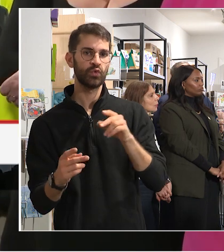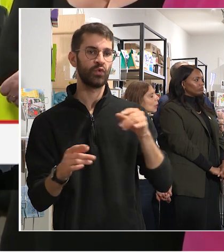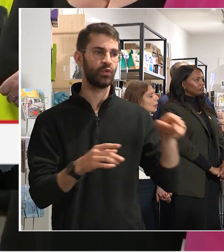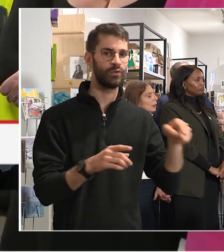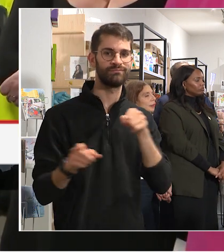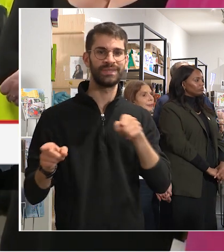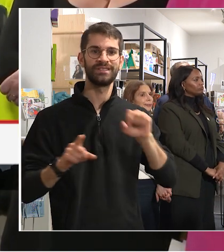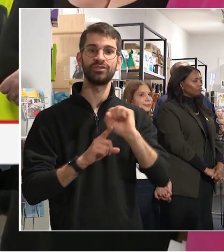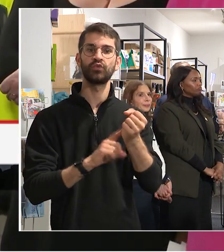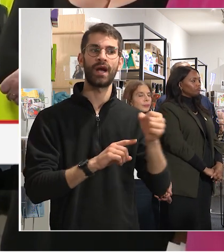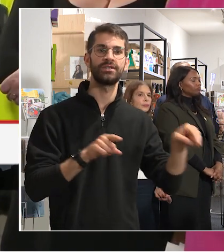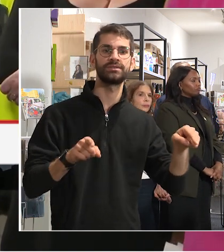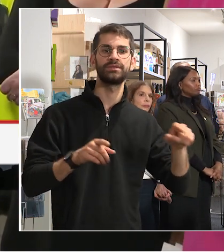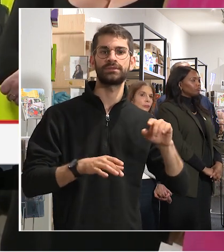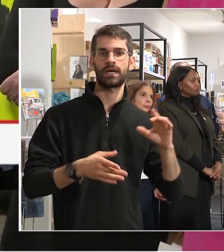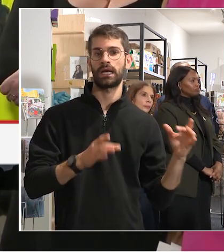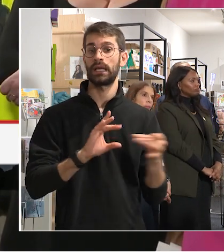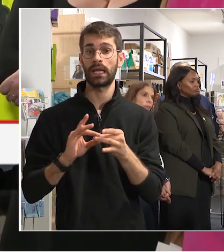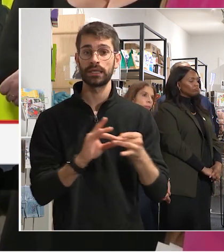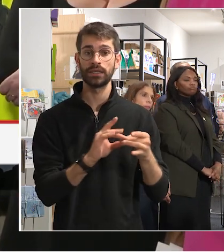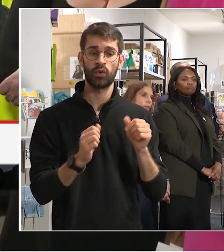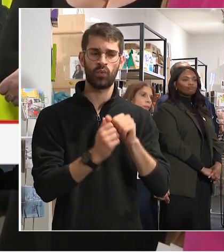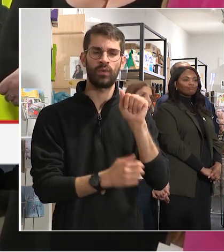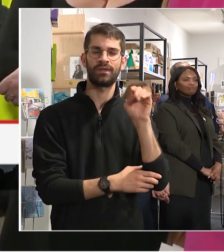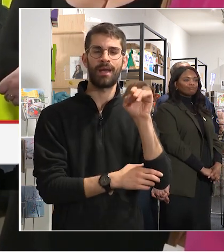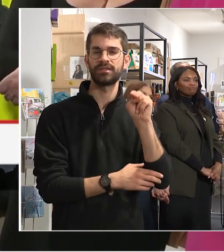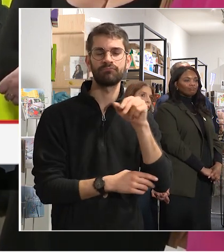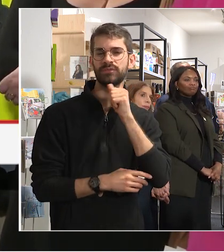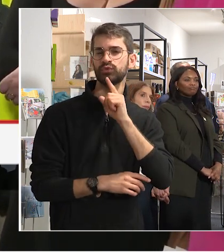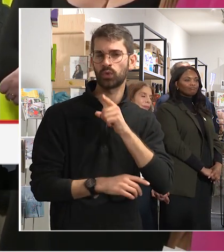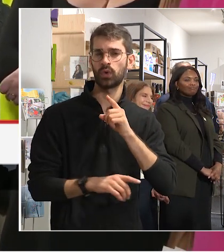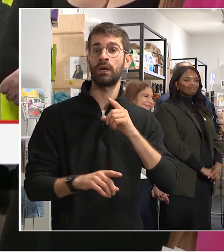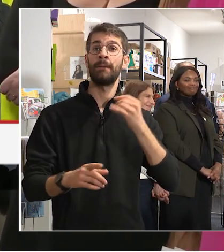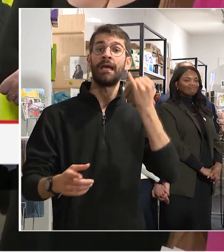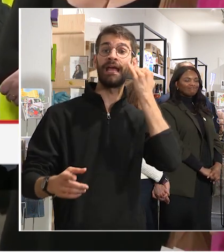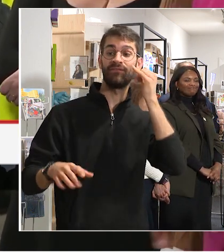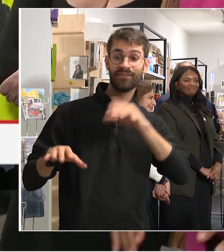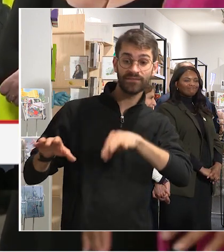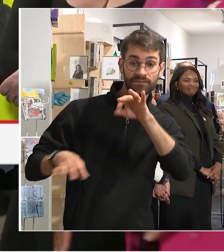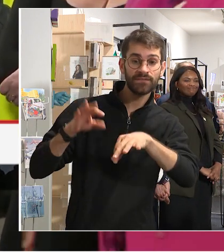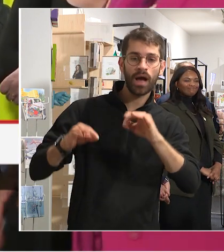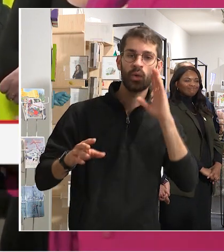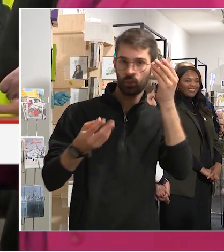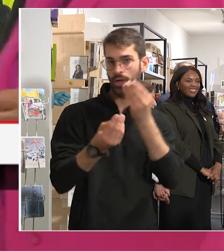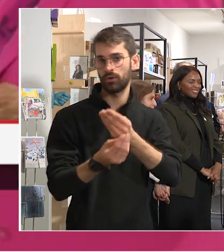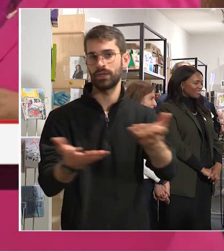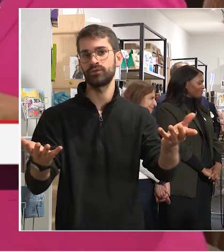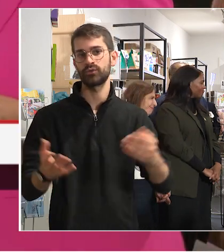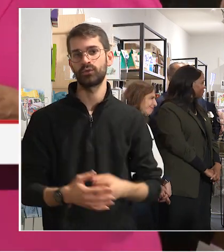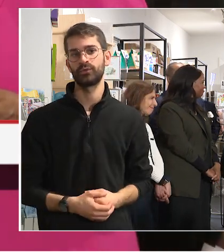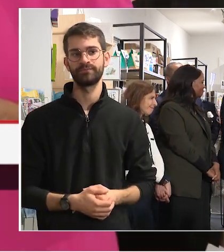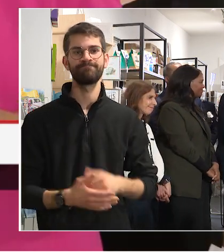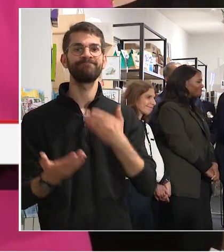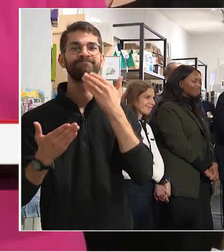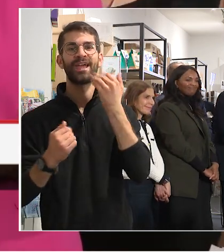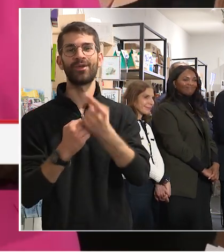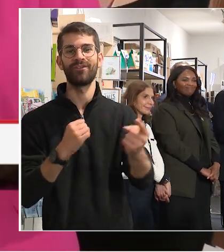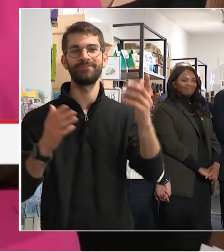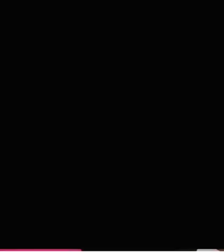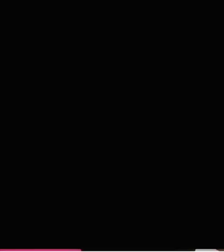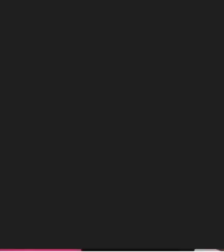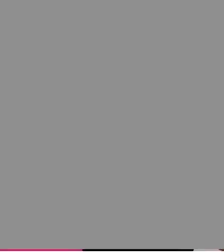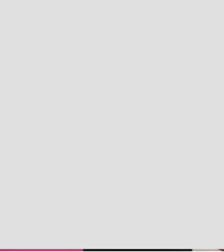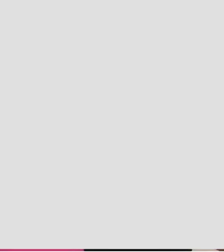incidents are connected, but if we do, we will certainly make sure we make the public aware. All right. Thank you, everybody. Thank you.